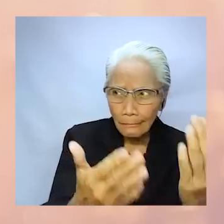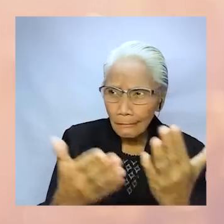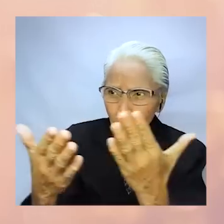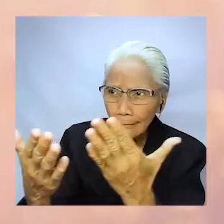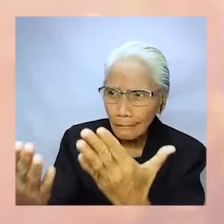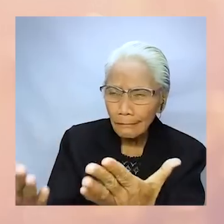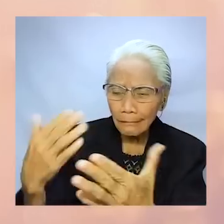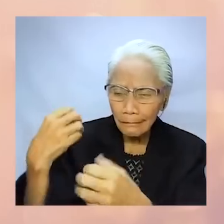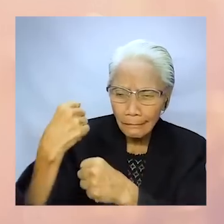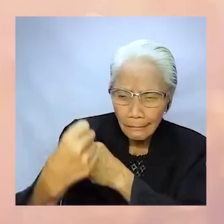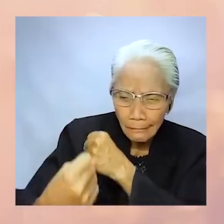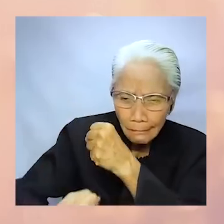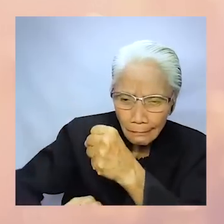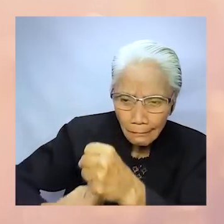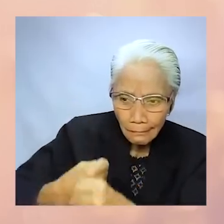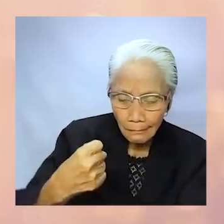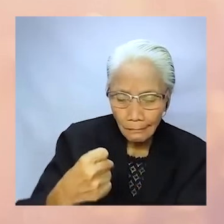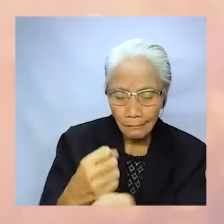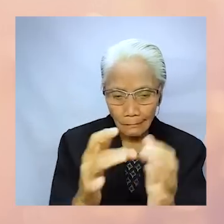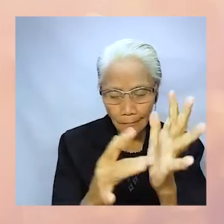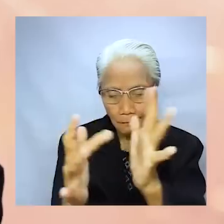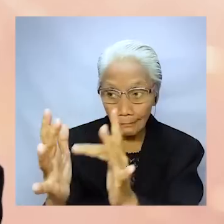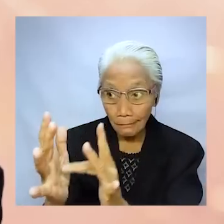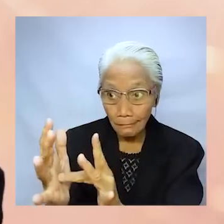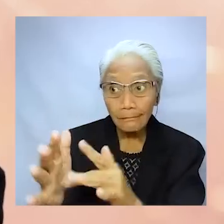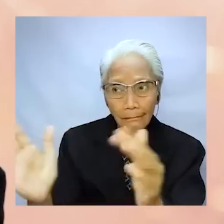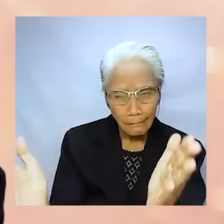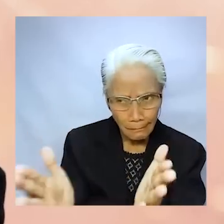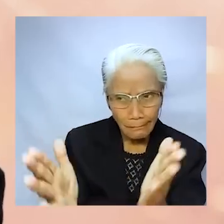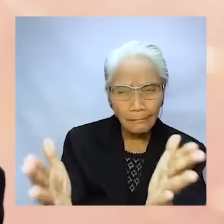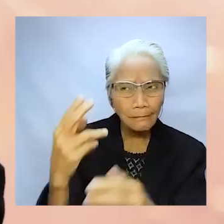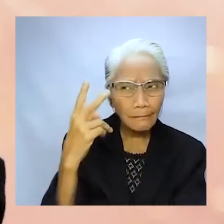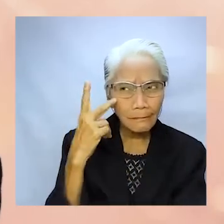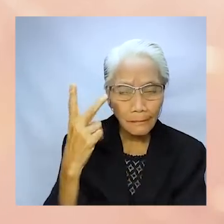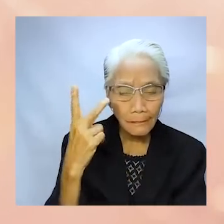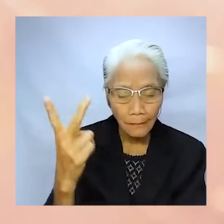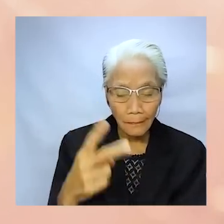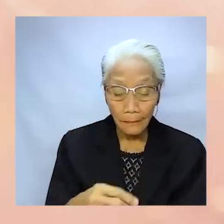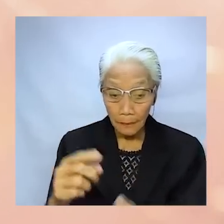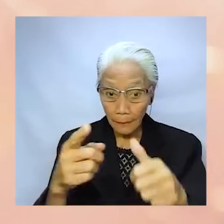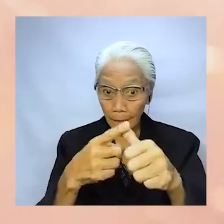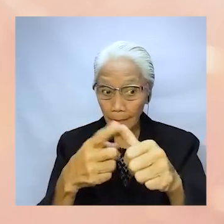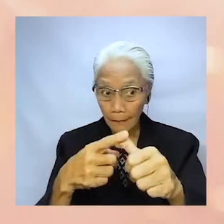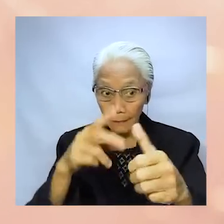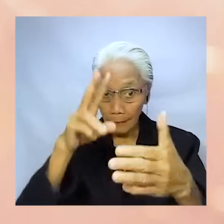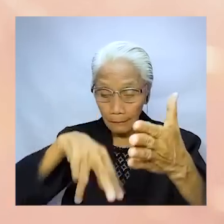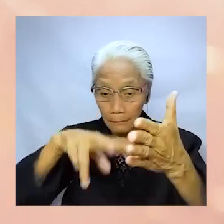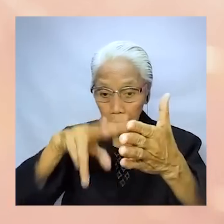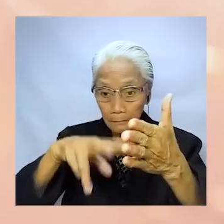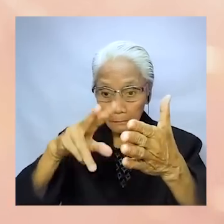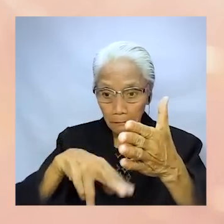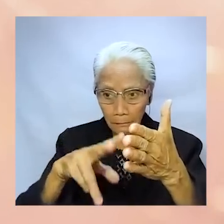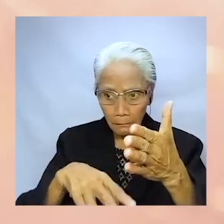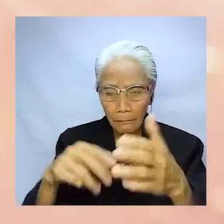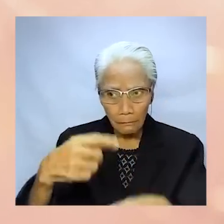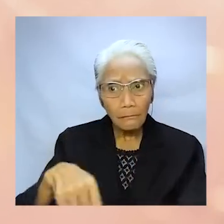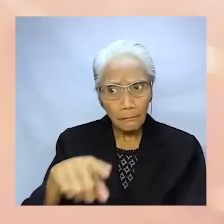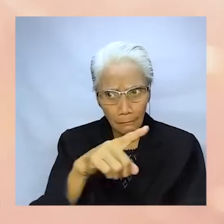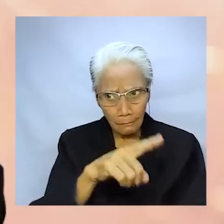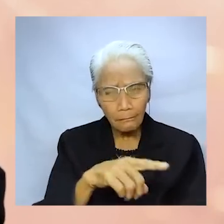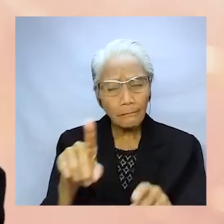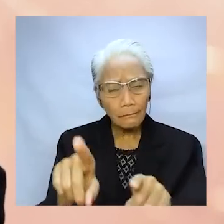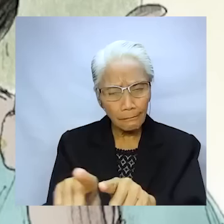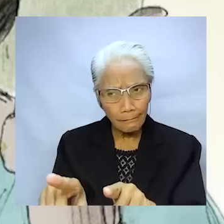death, enables us also to see. In the first reading, we are brought closer to the experience